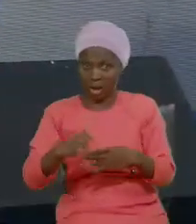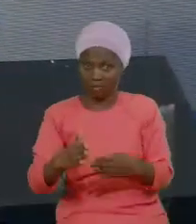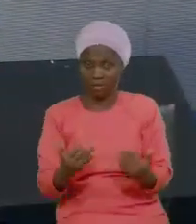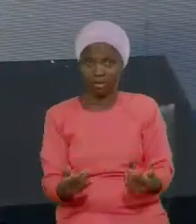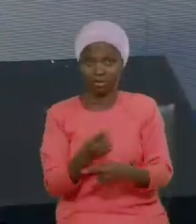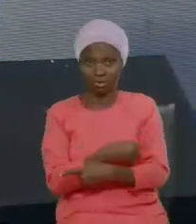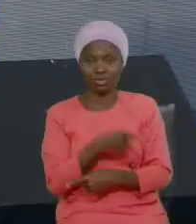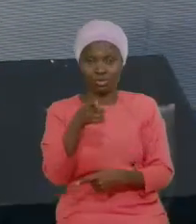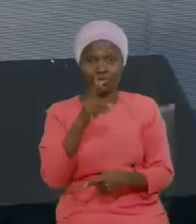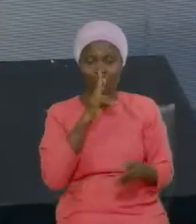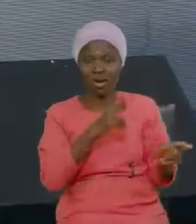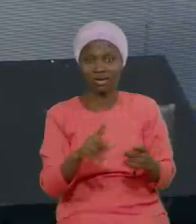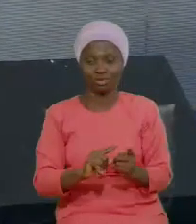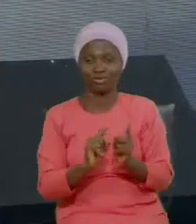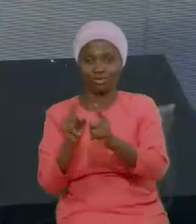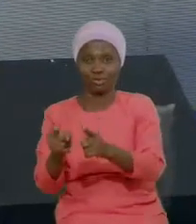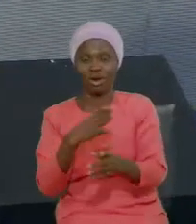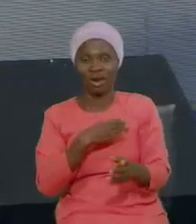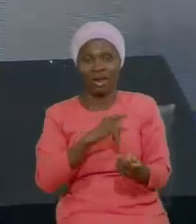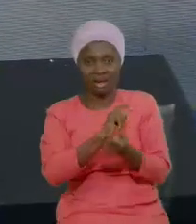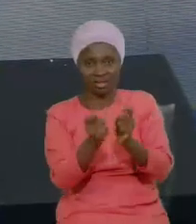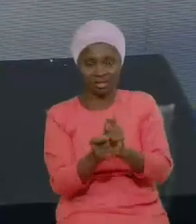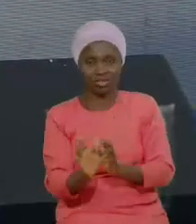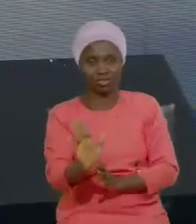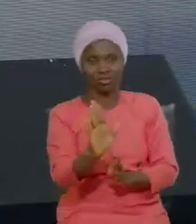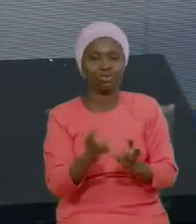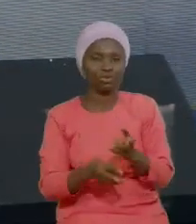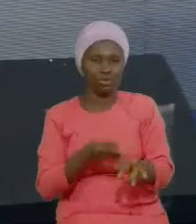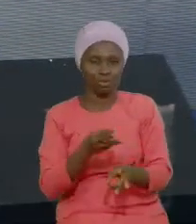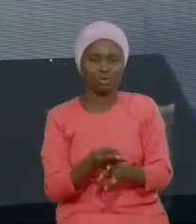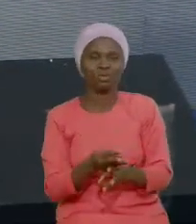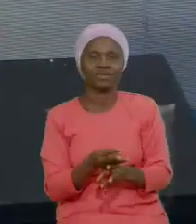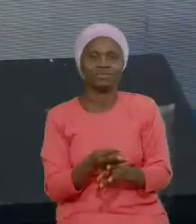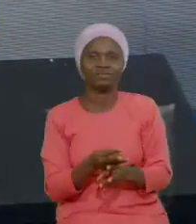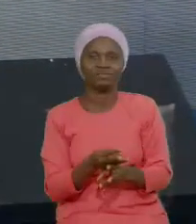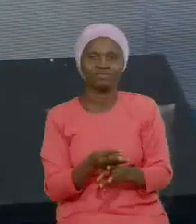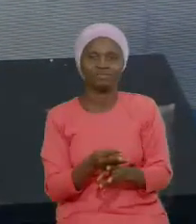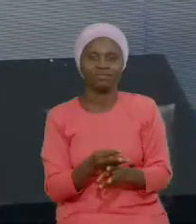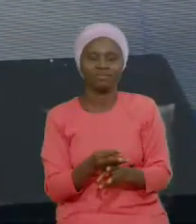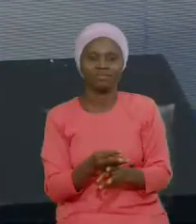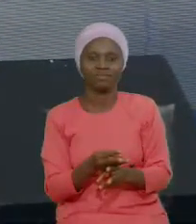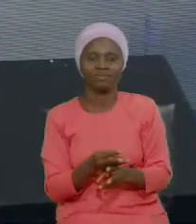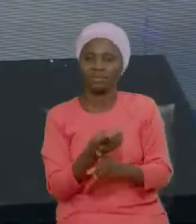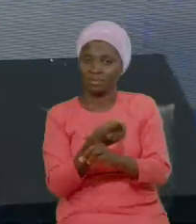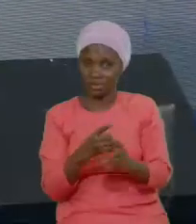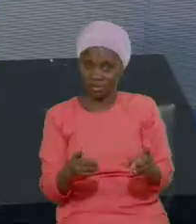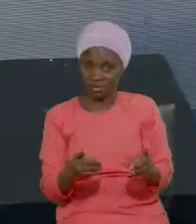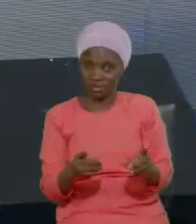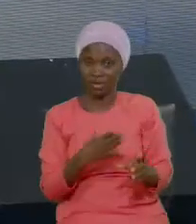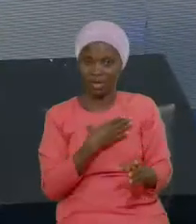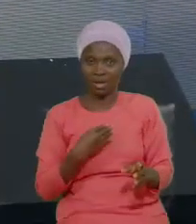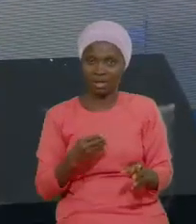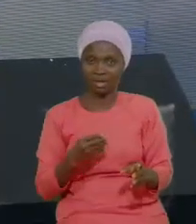and change your world. delivered and